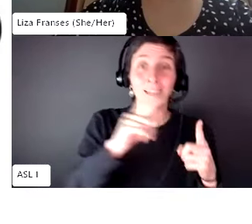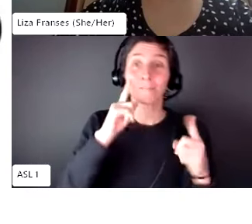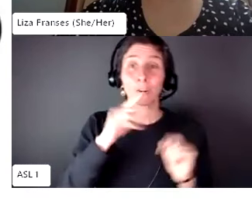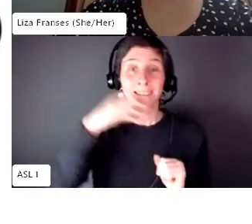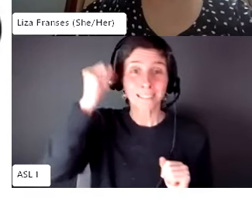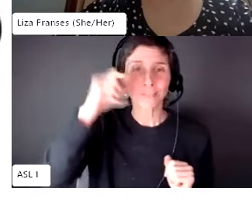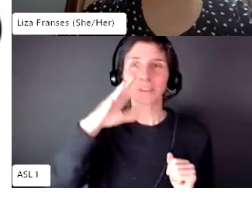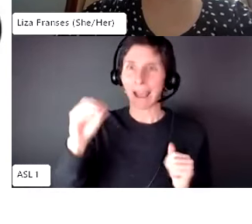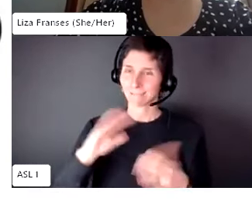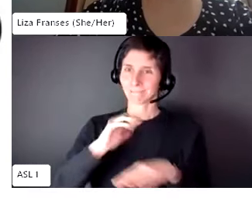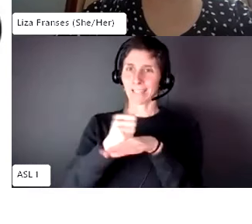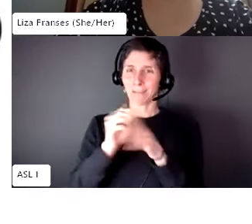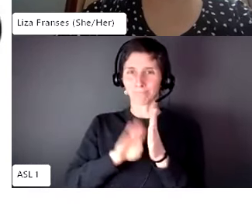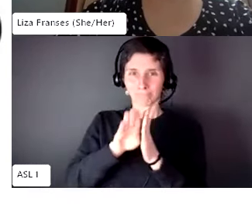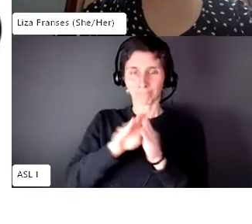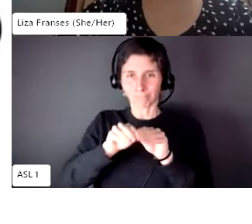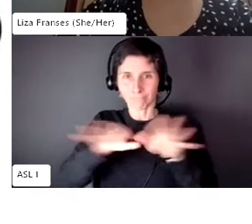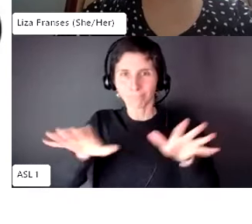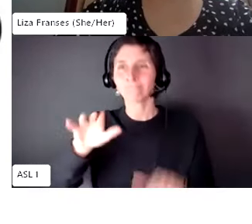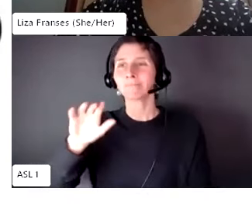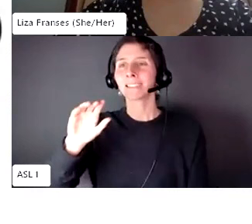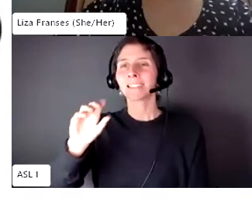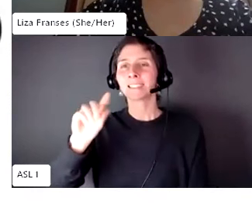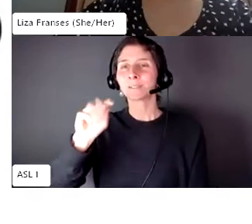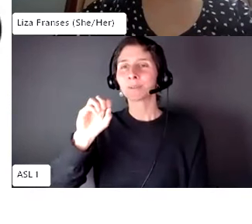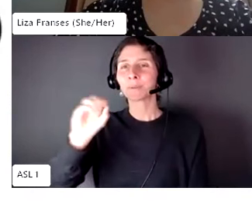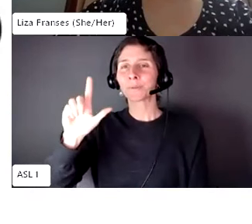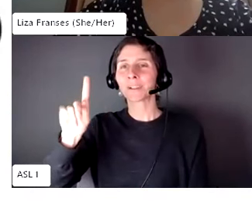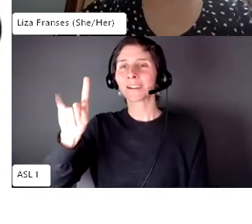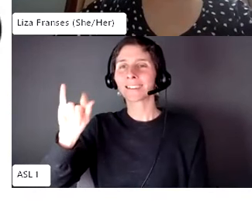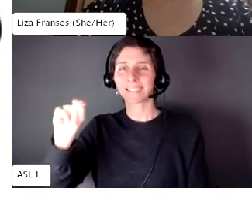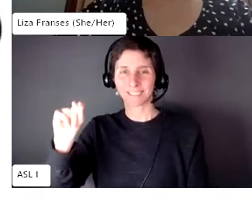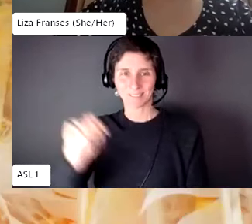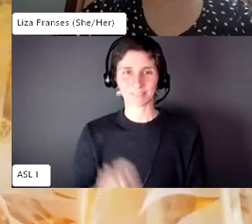been implementing and the work that's been done to date.